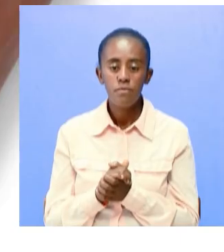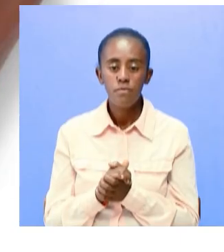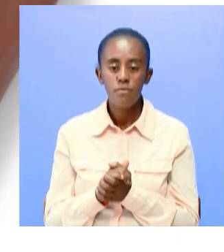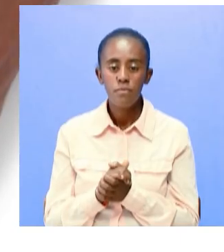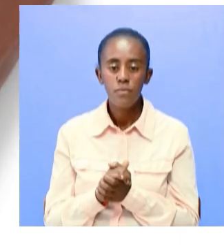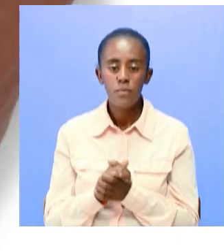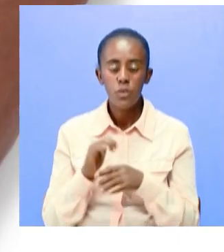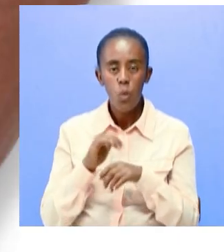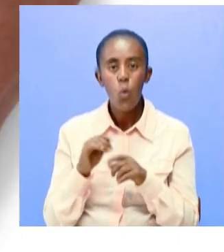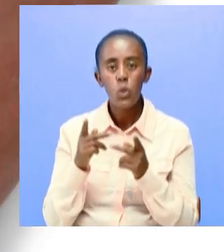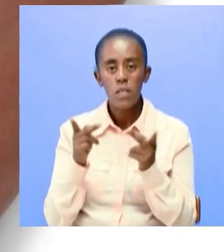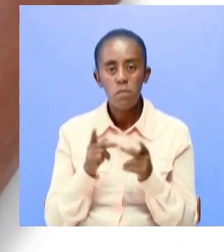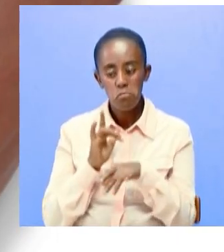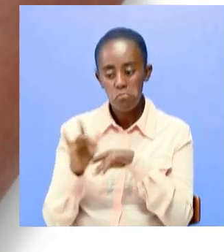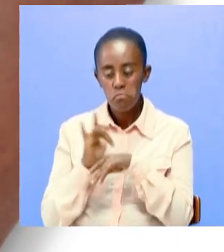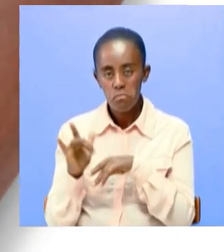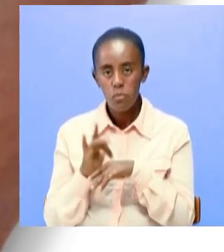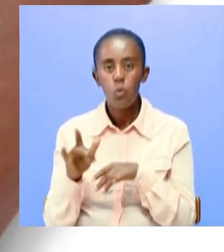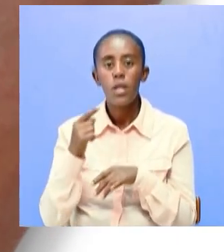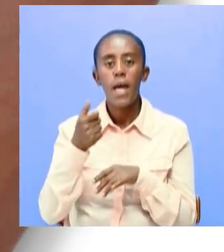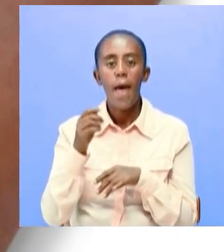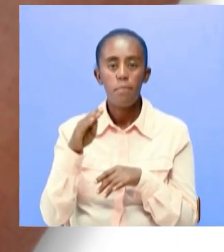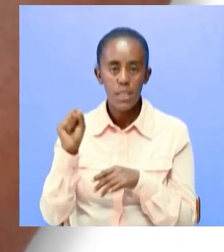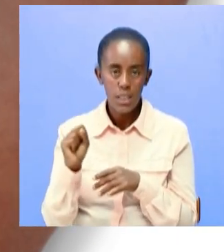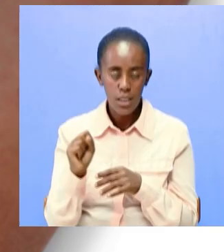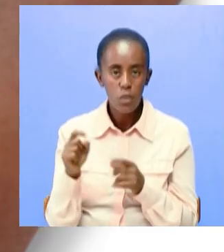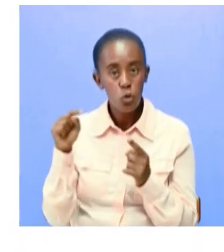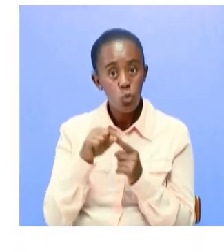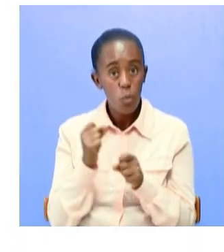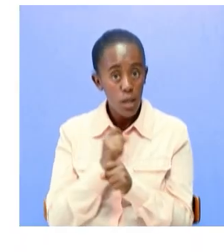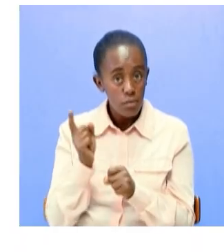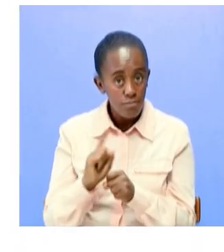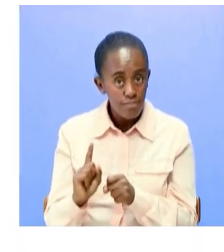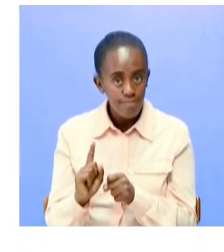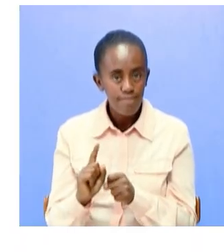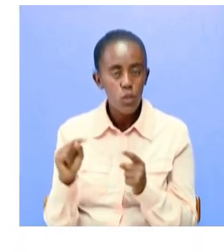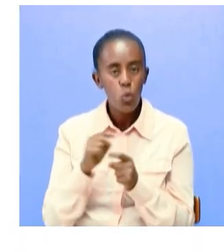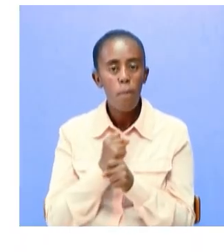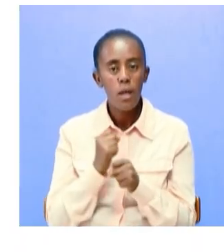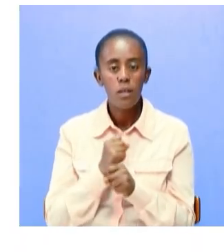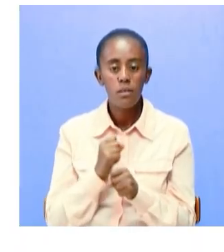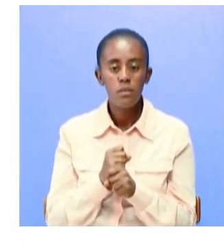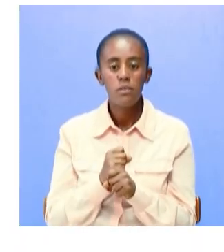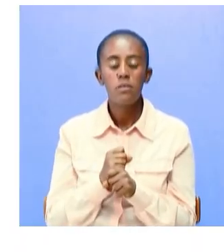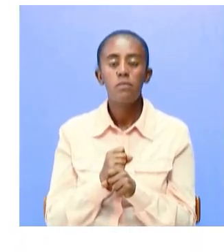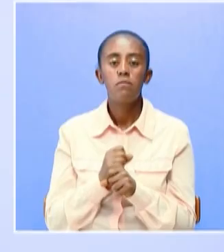on the space provided, on the gaps, to make it what? To make it complete.